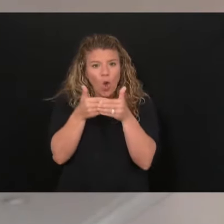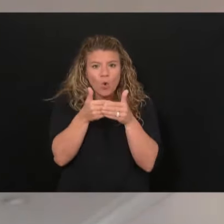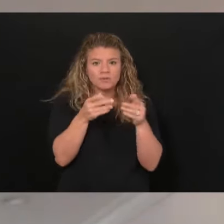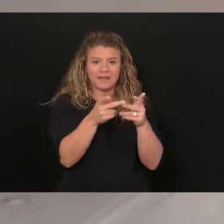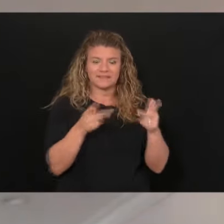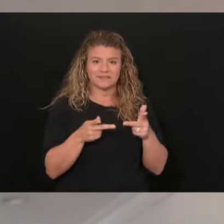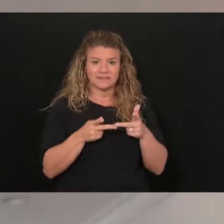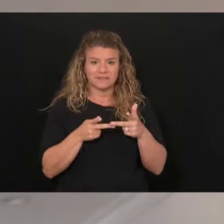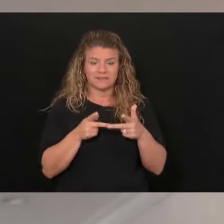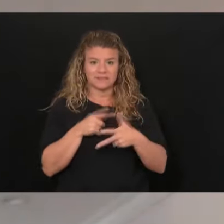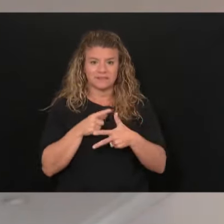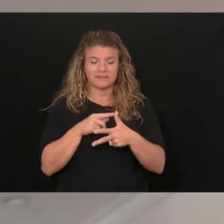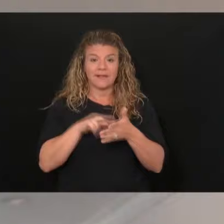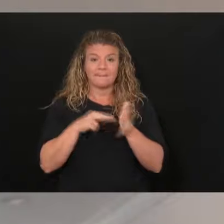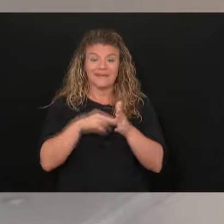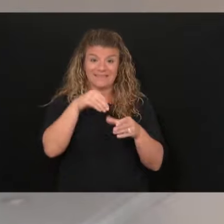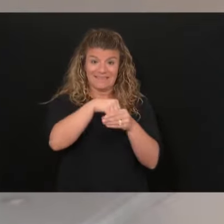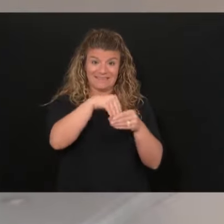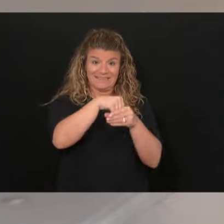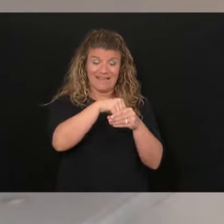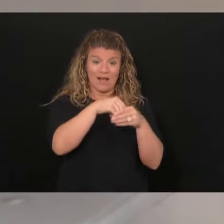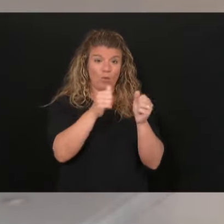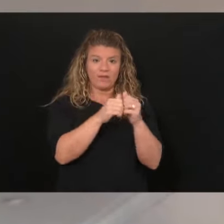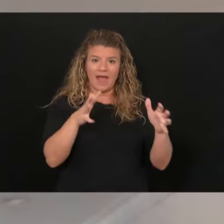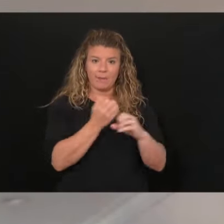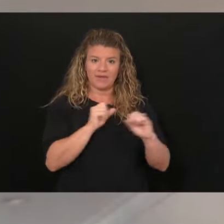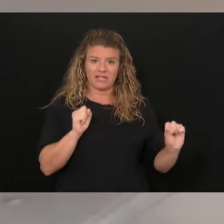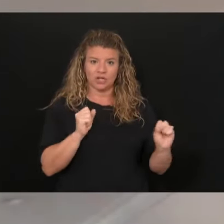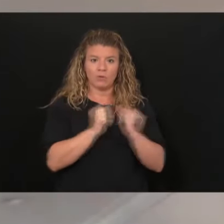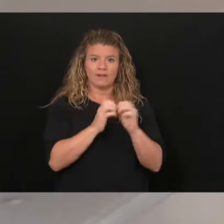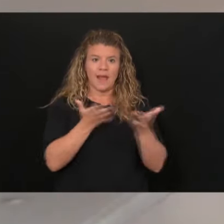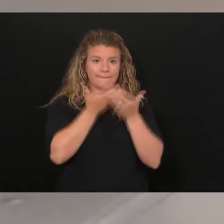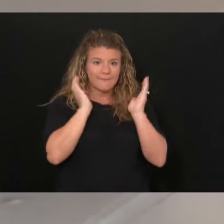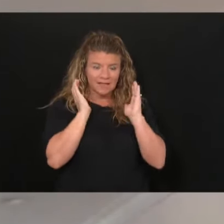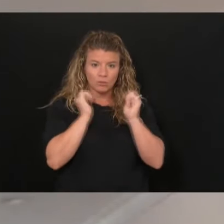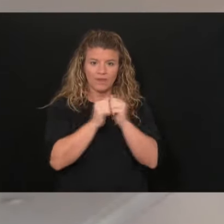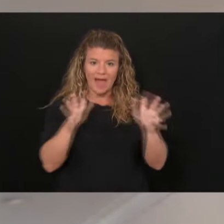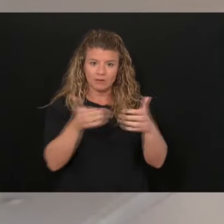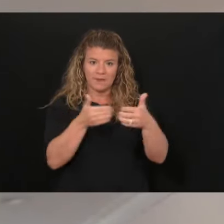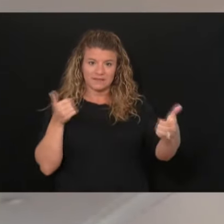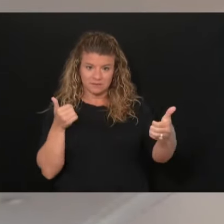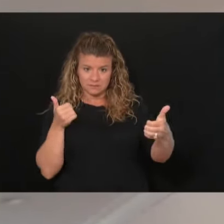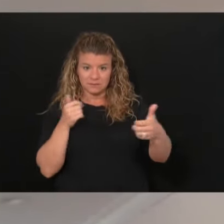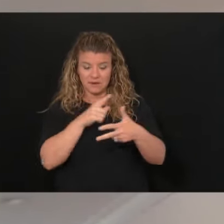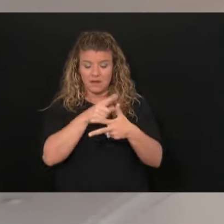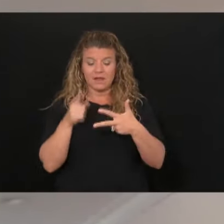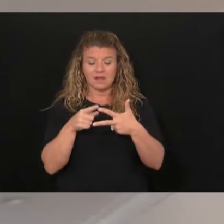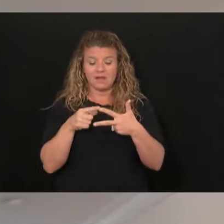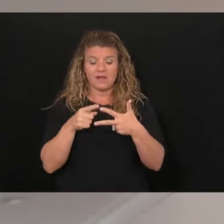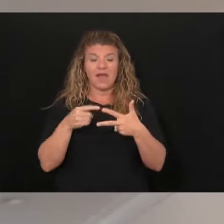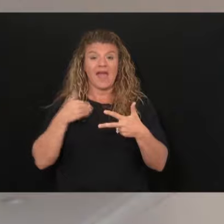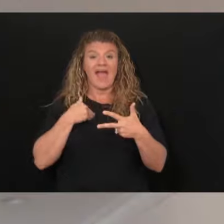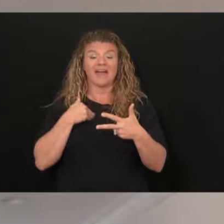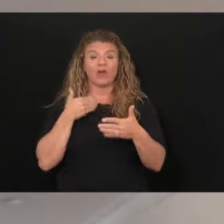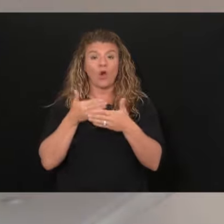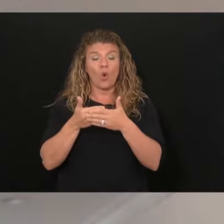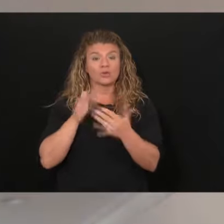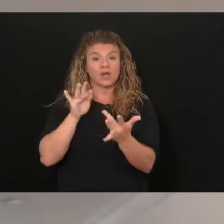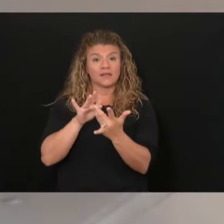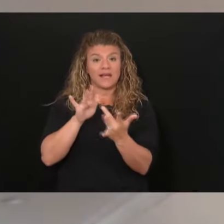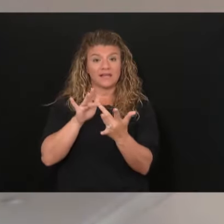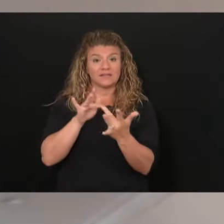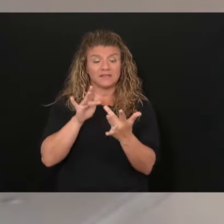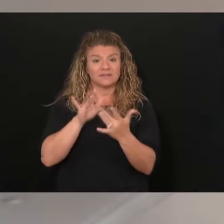being inside without masks, without protection, and without being spaced. It's having close contact. So